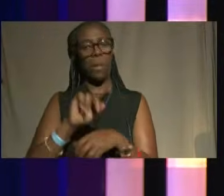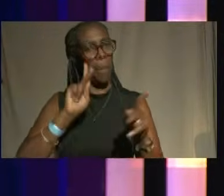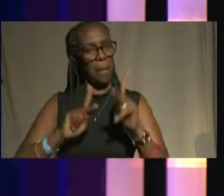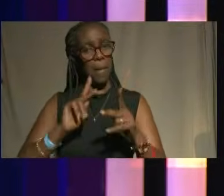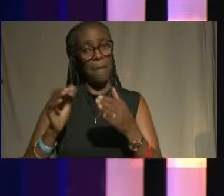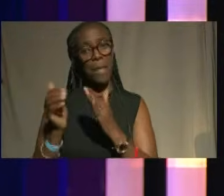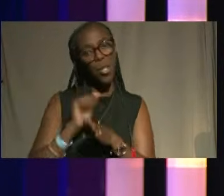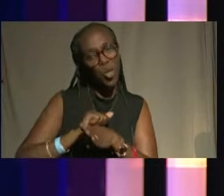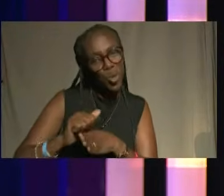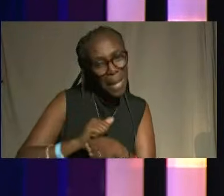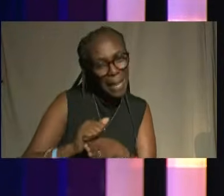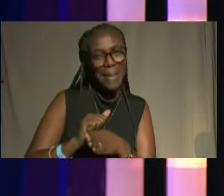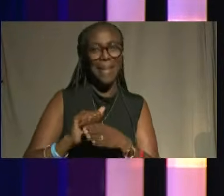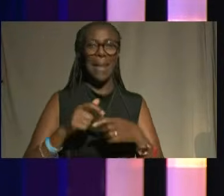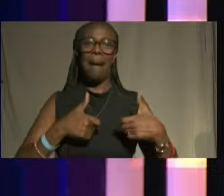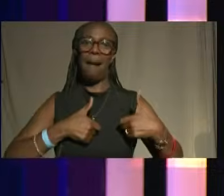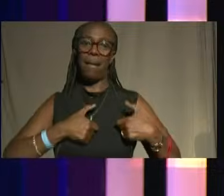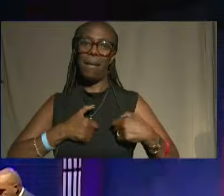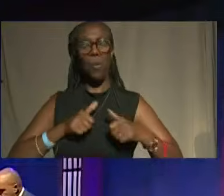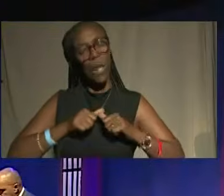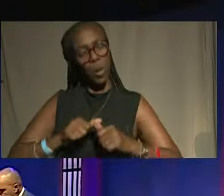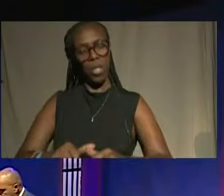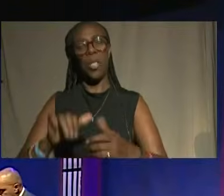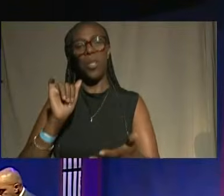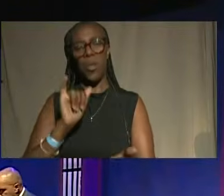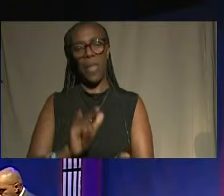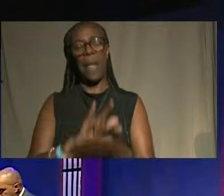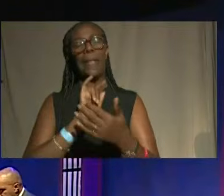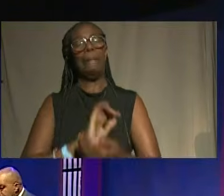at Heart, and we're going to continue doing that.